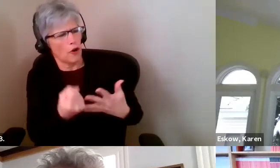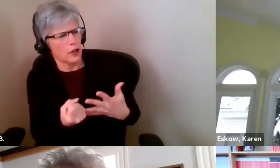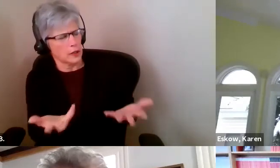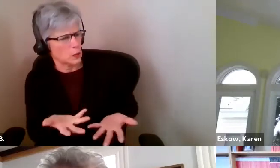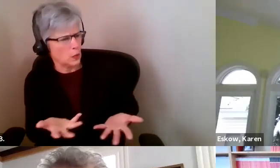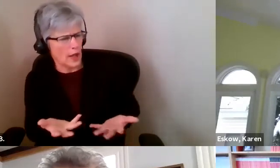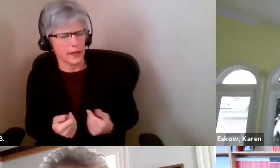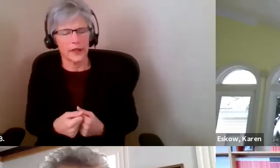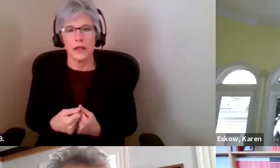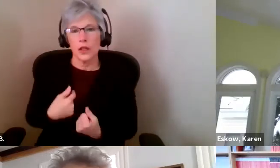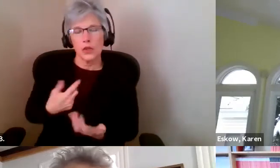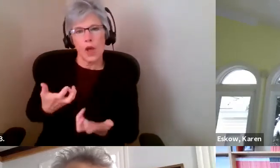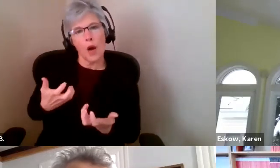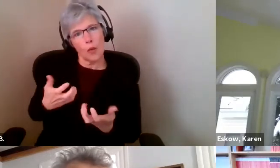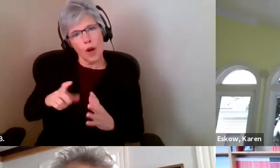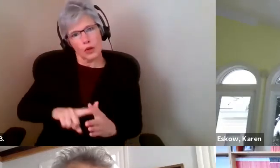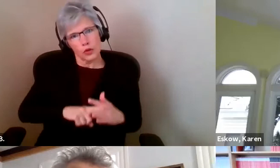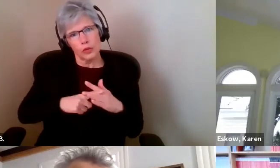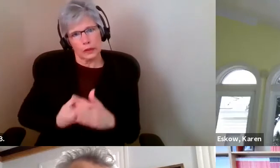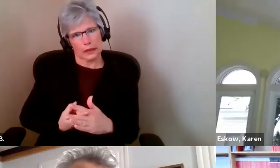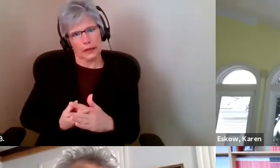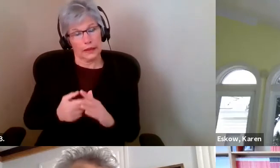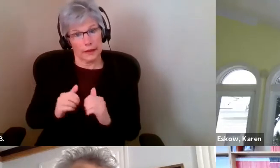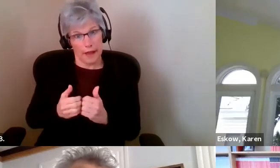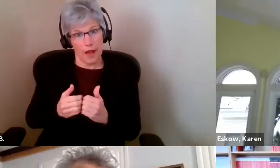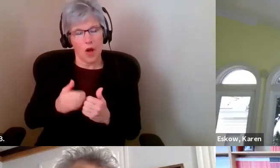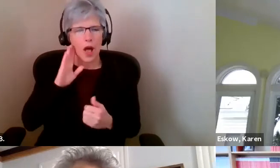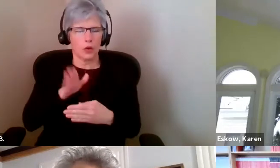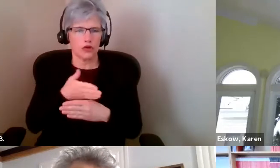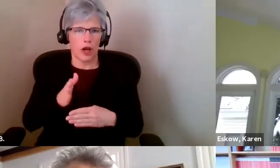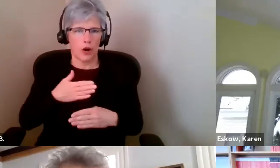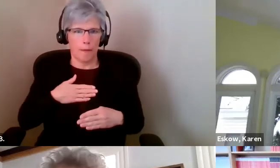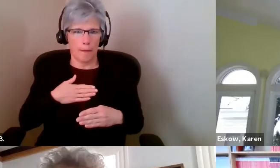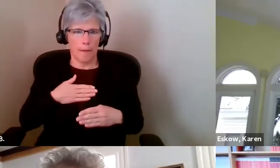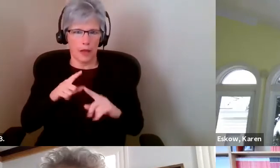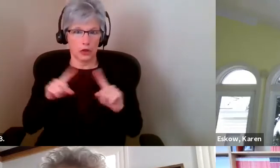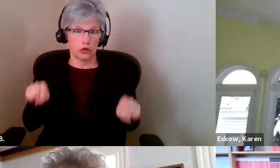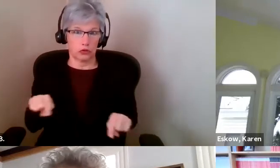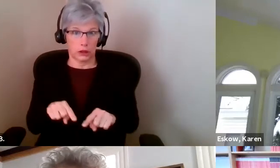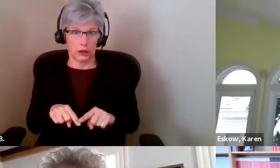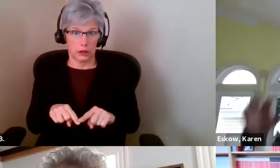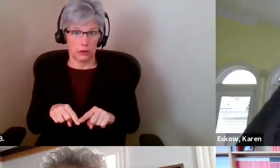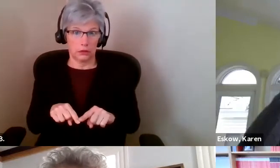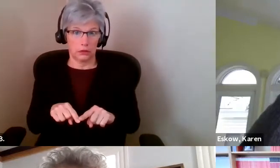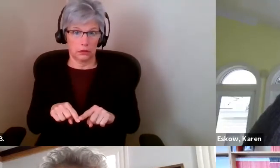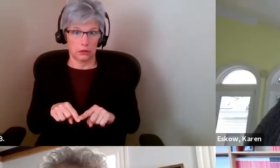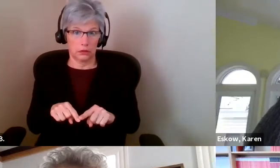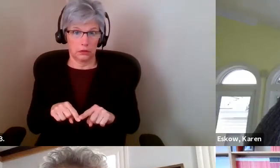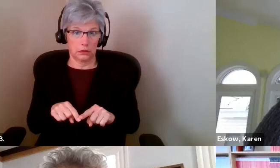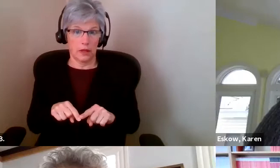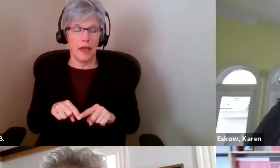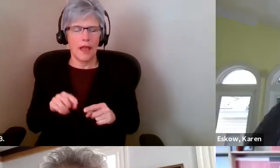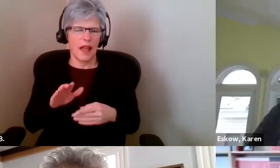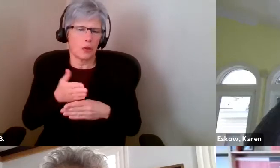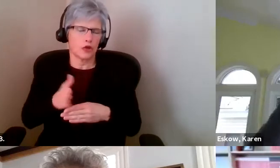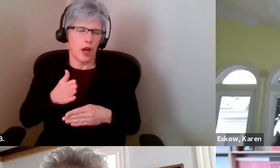to begin by sharing my screen and then sharing some of my priorities. Let's see